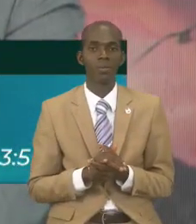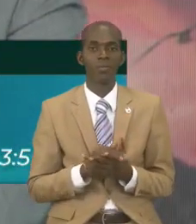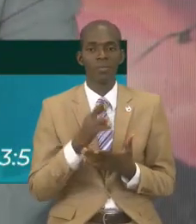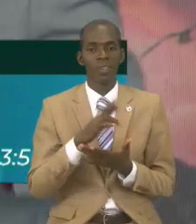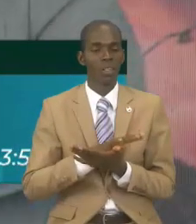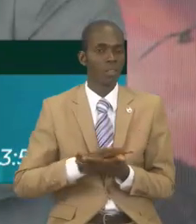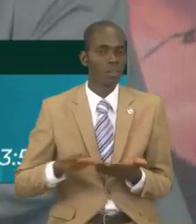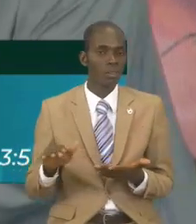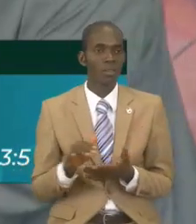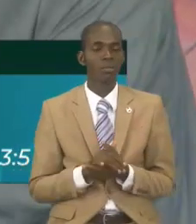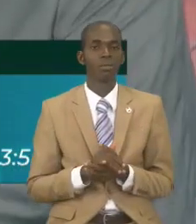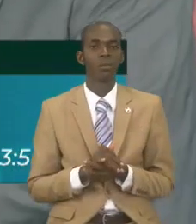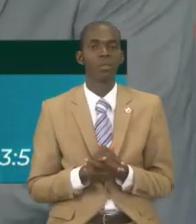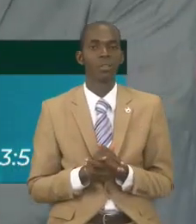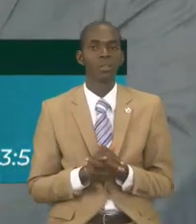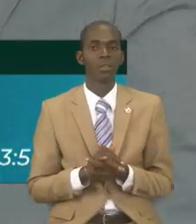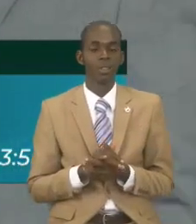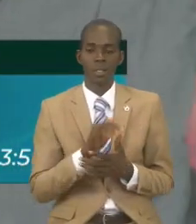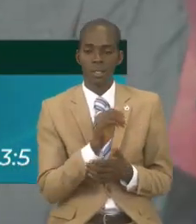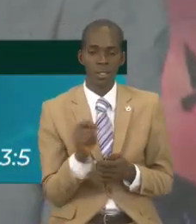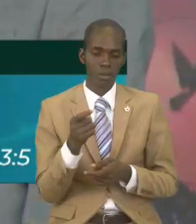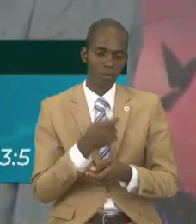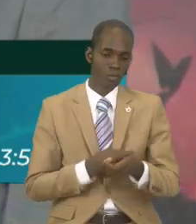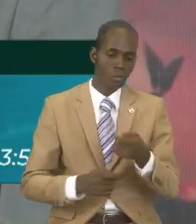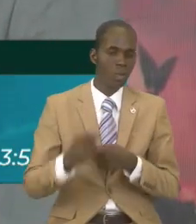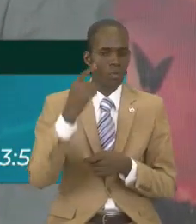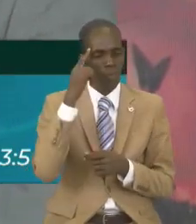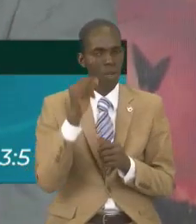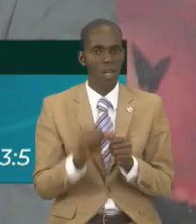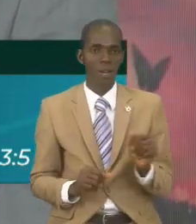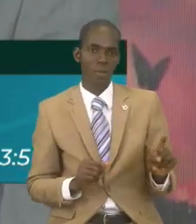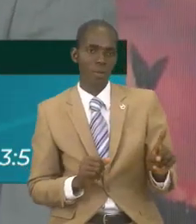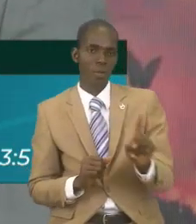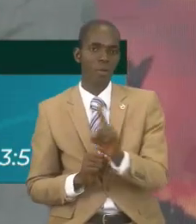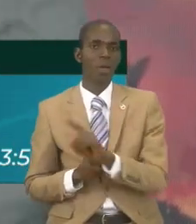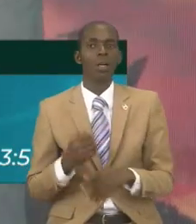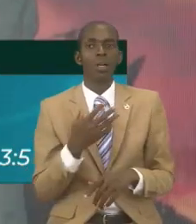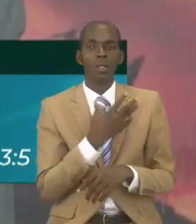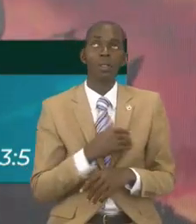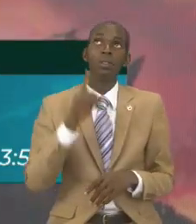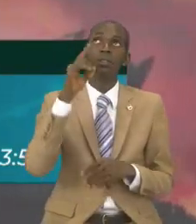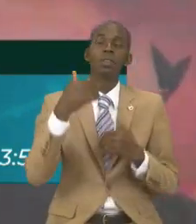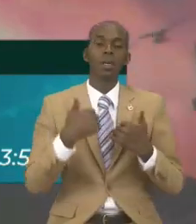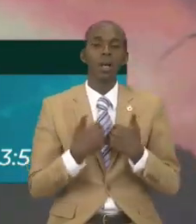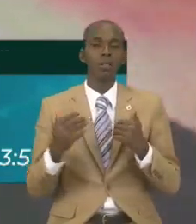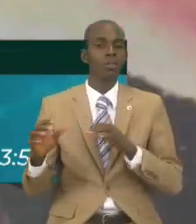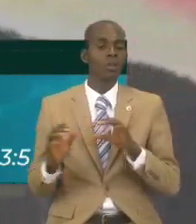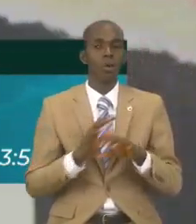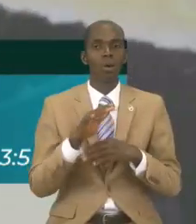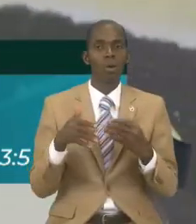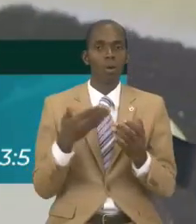righteous, a substitute for everyone. And he has done all that